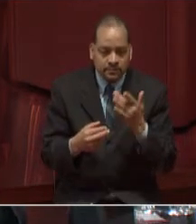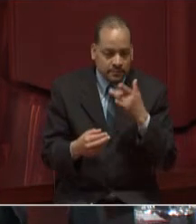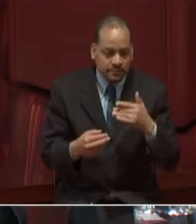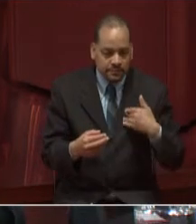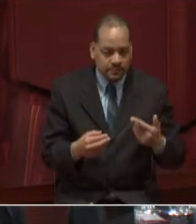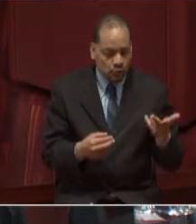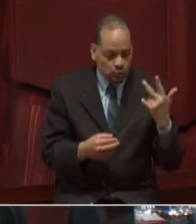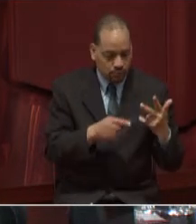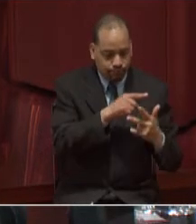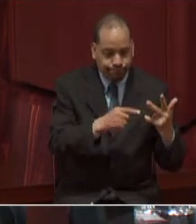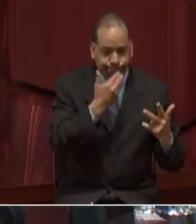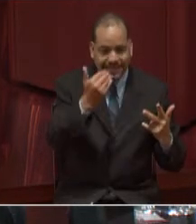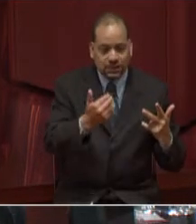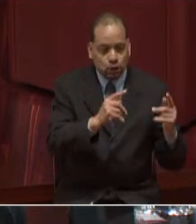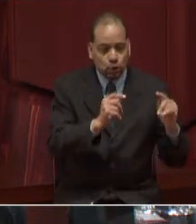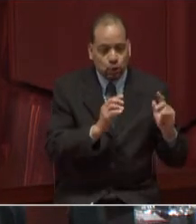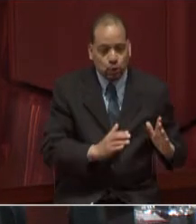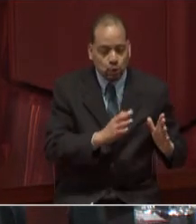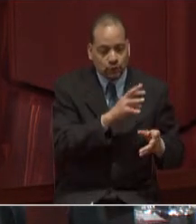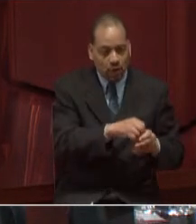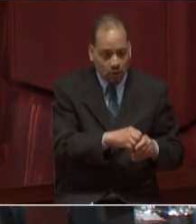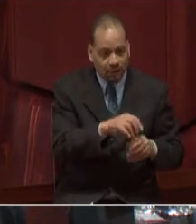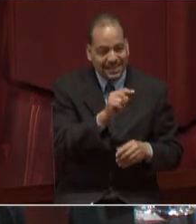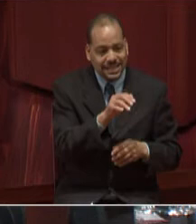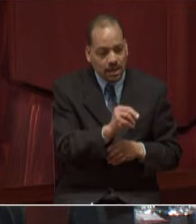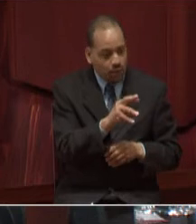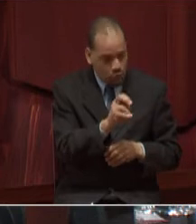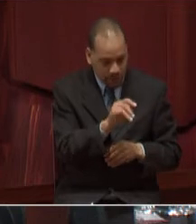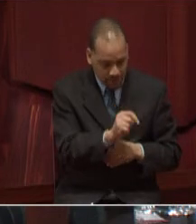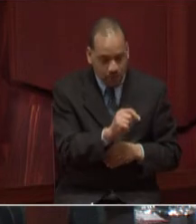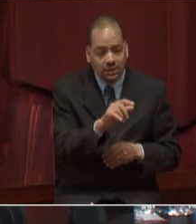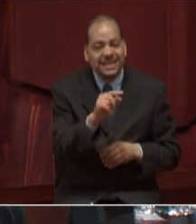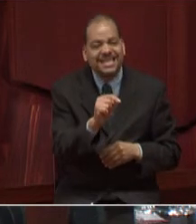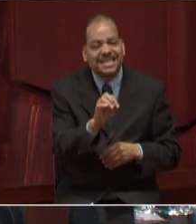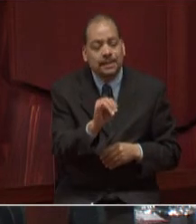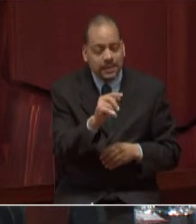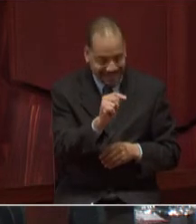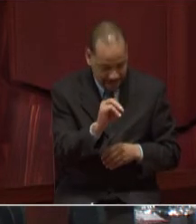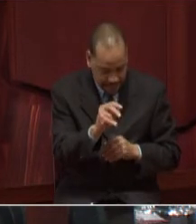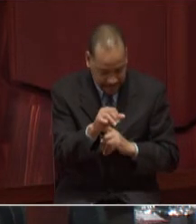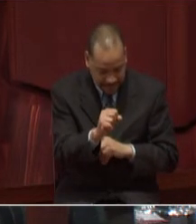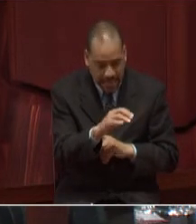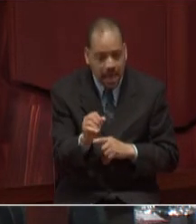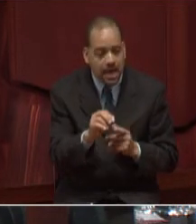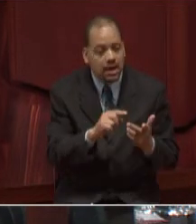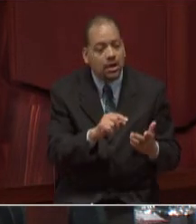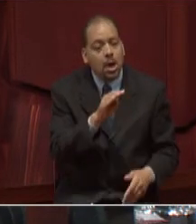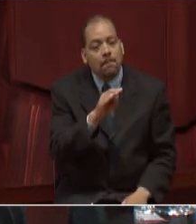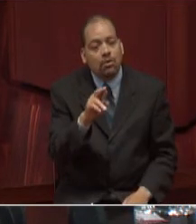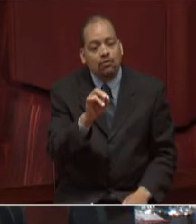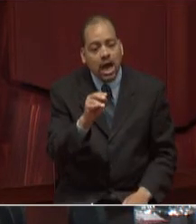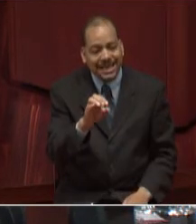finest tutors that have ever been in the job, and Tom Corlogus and Bill Timmons and Bryce Harlow. And so he pretty